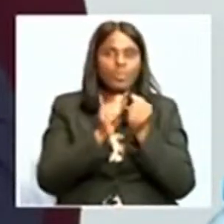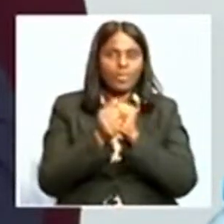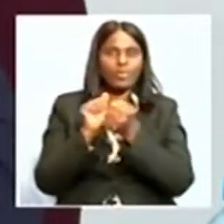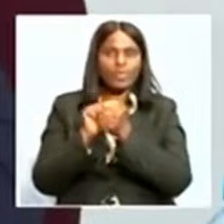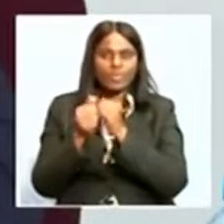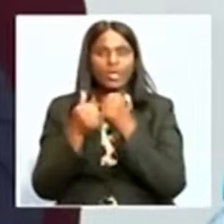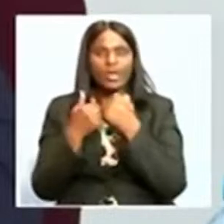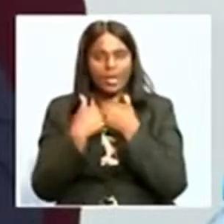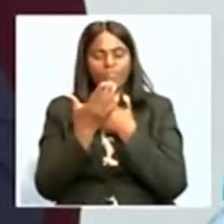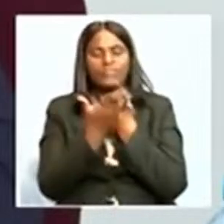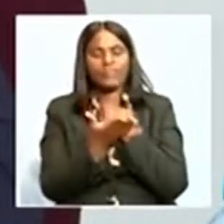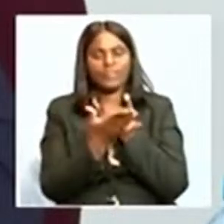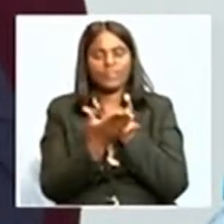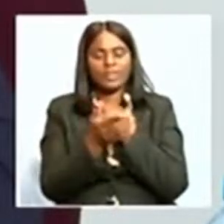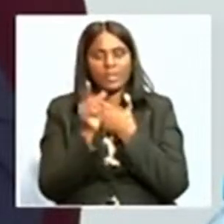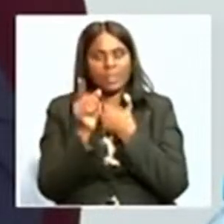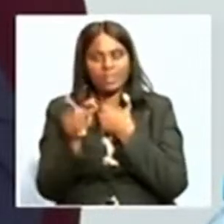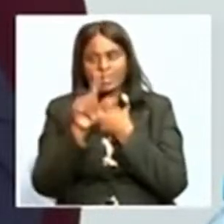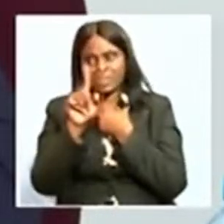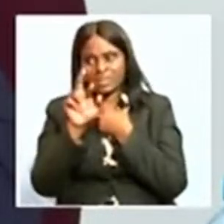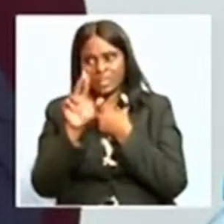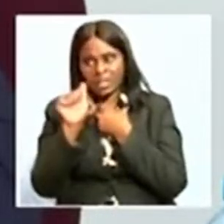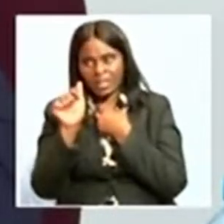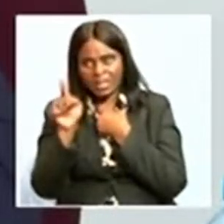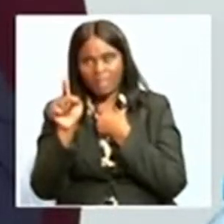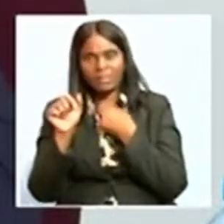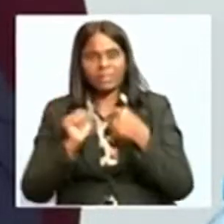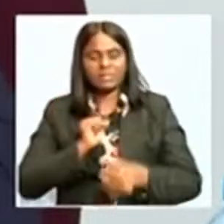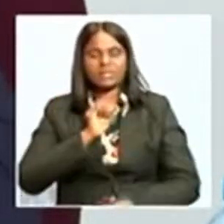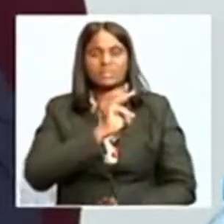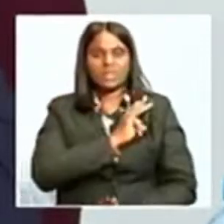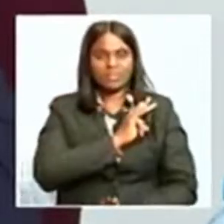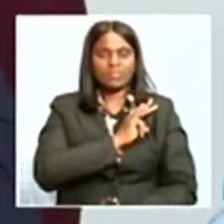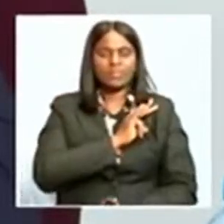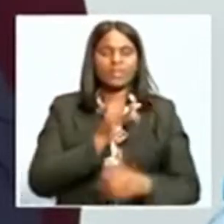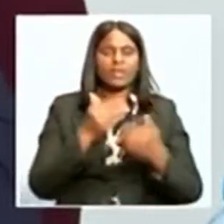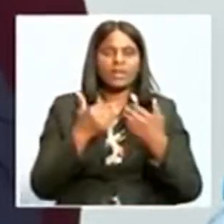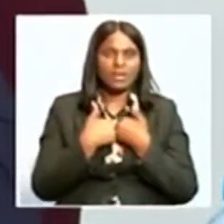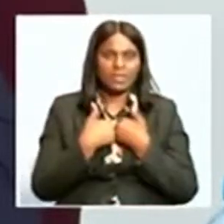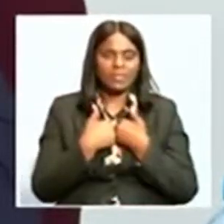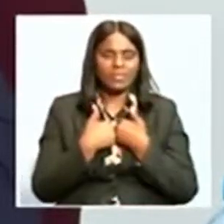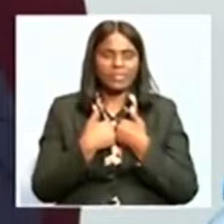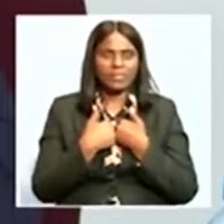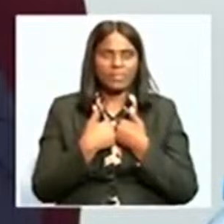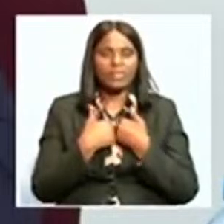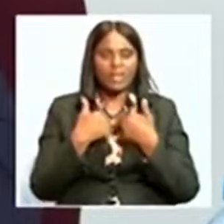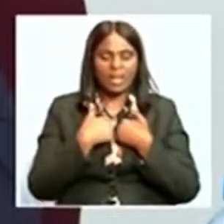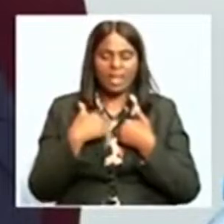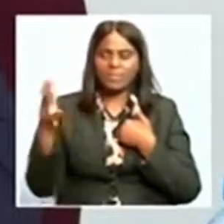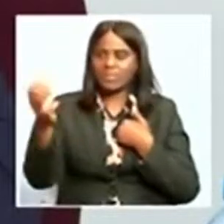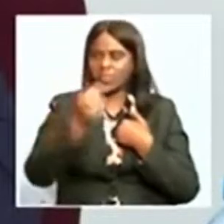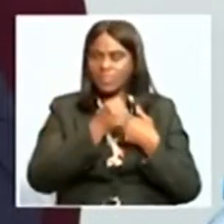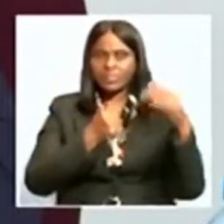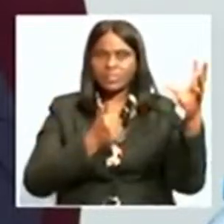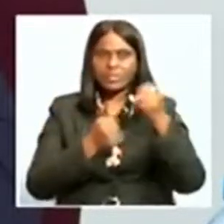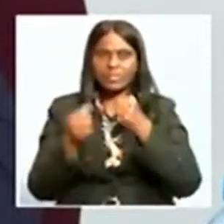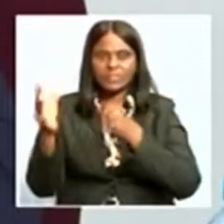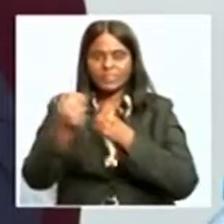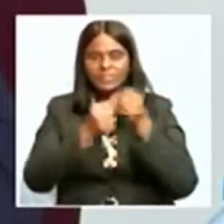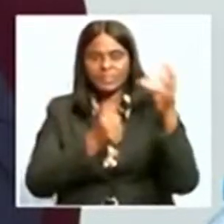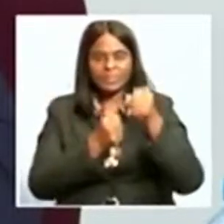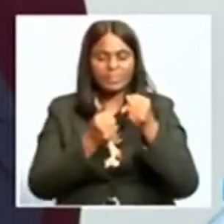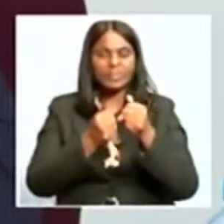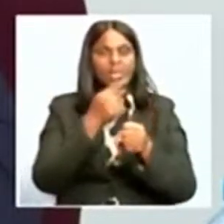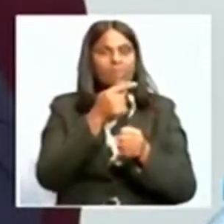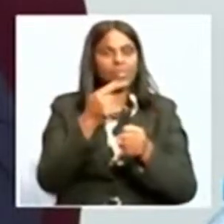where ZRA staff have confiscated goods